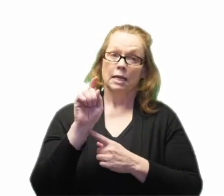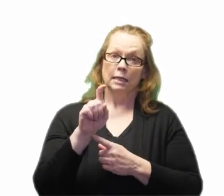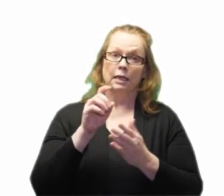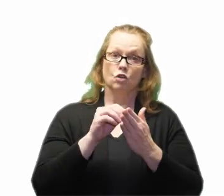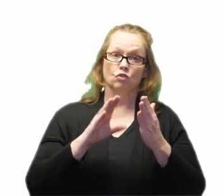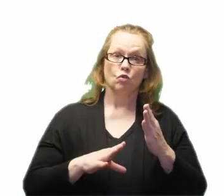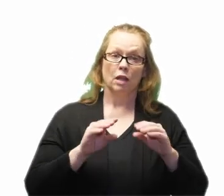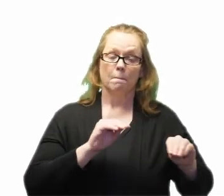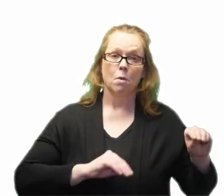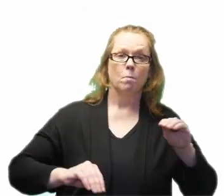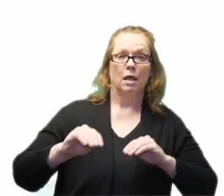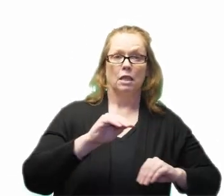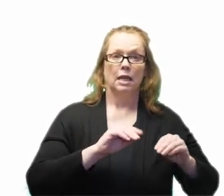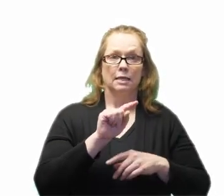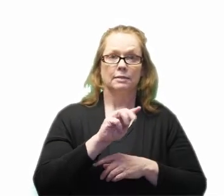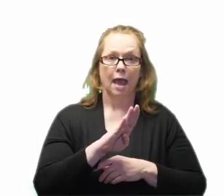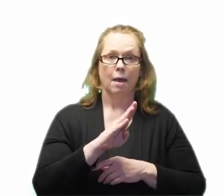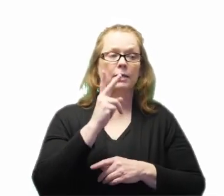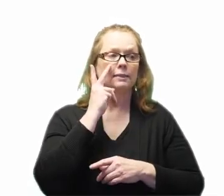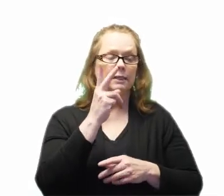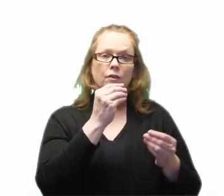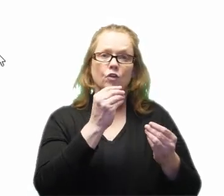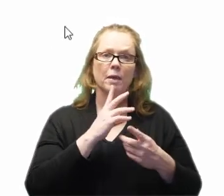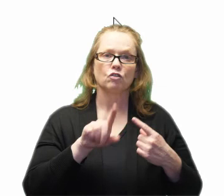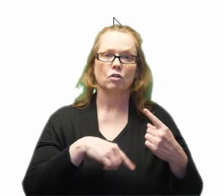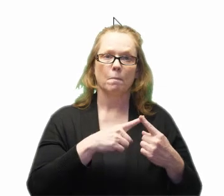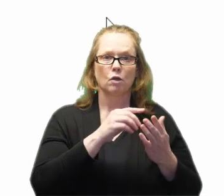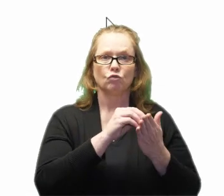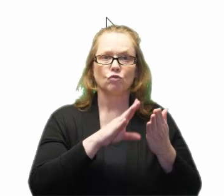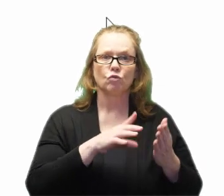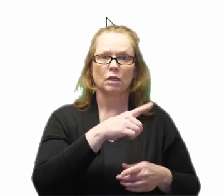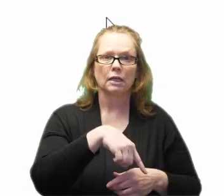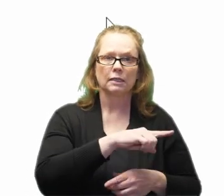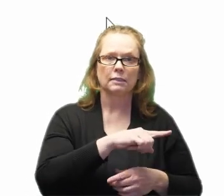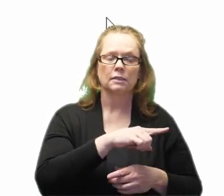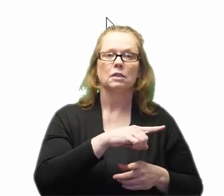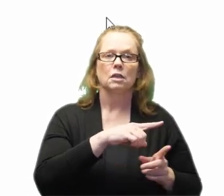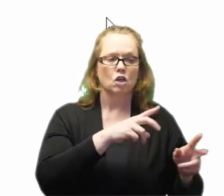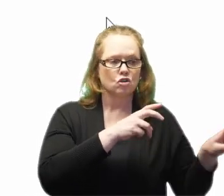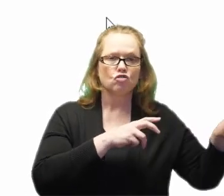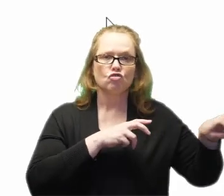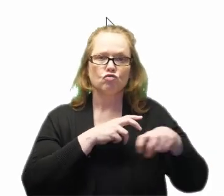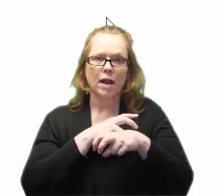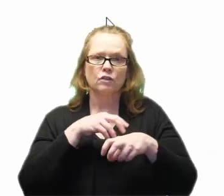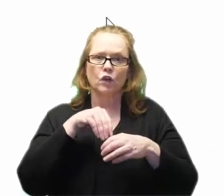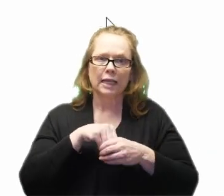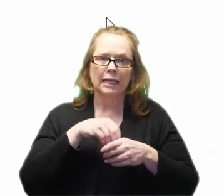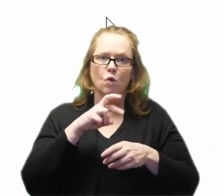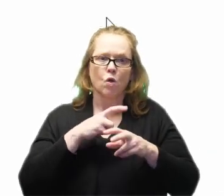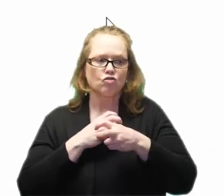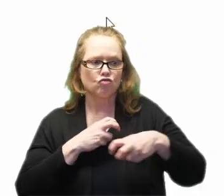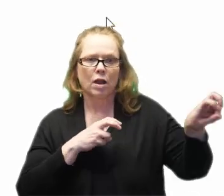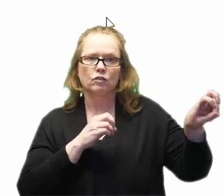Click the Student Mobility tab to see information on students who transfer in or out of